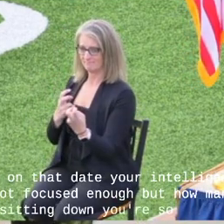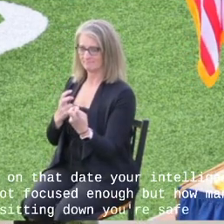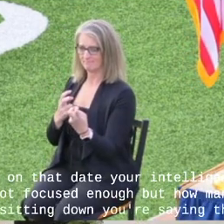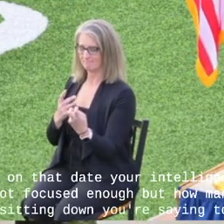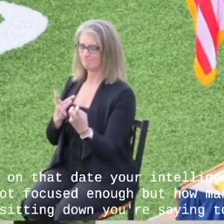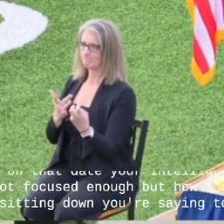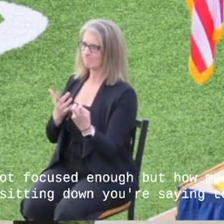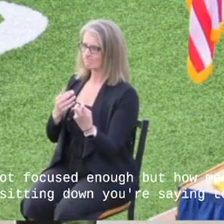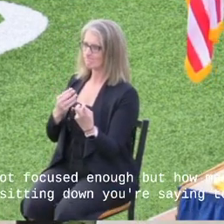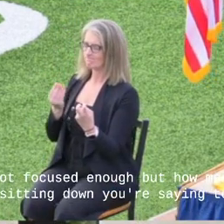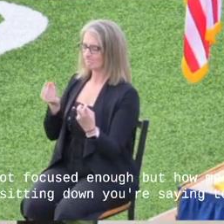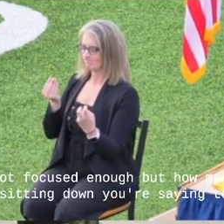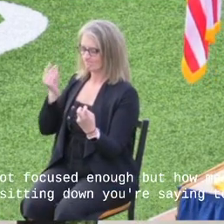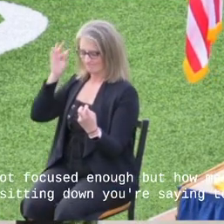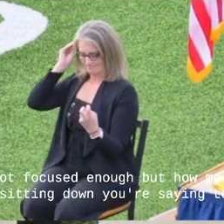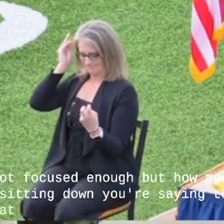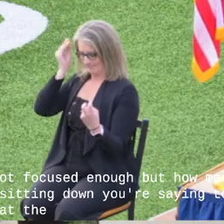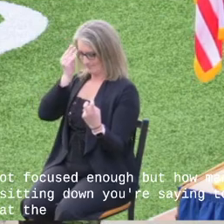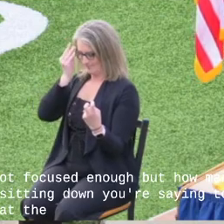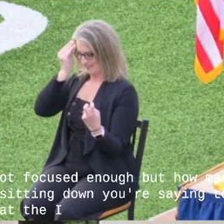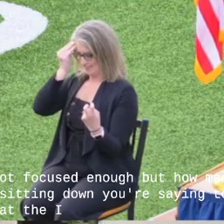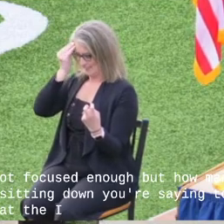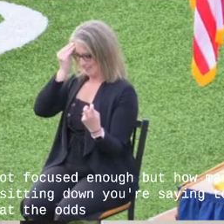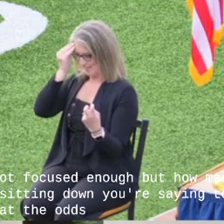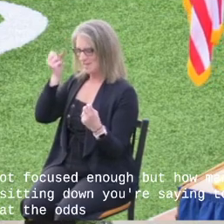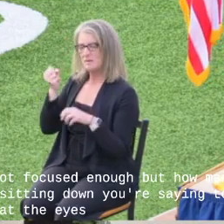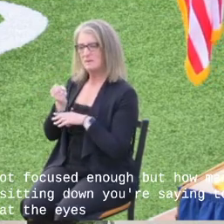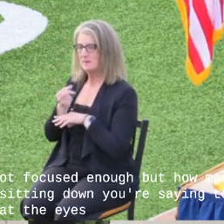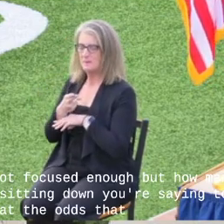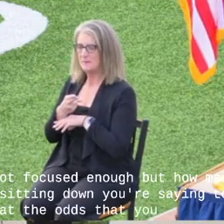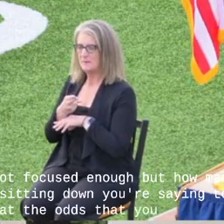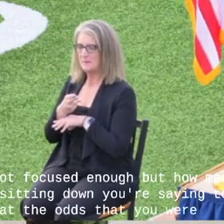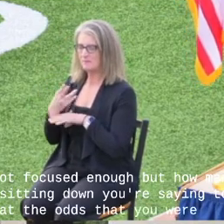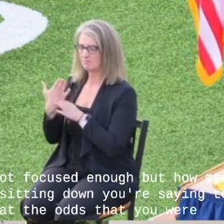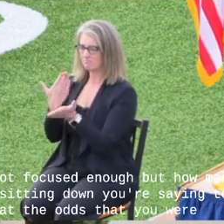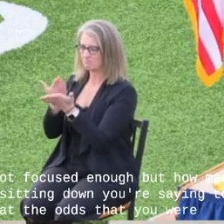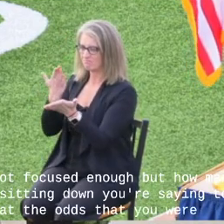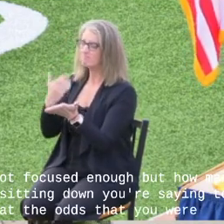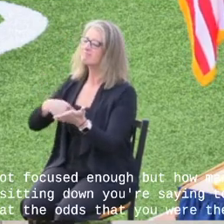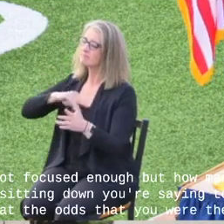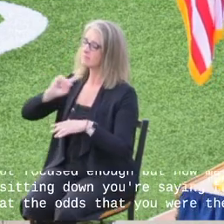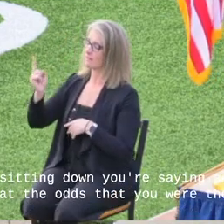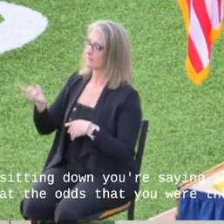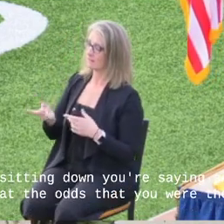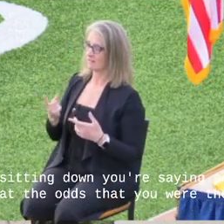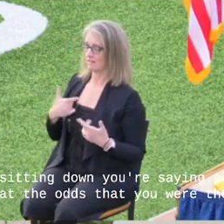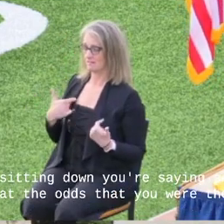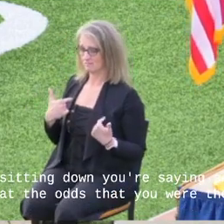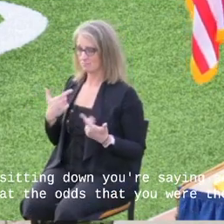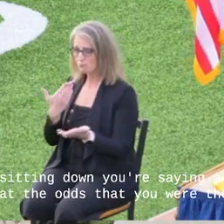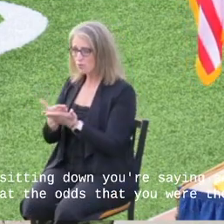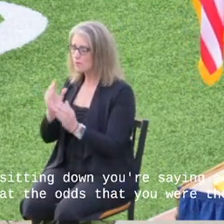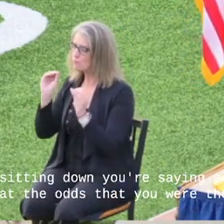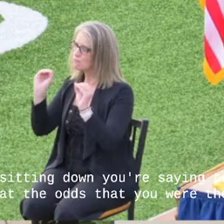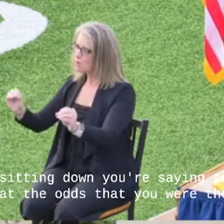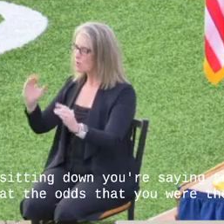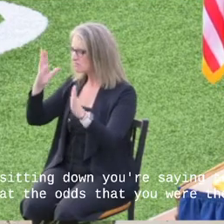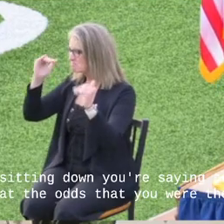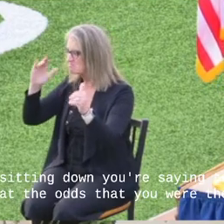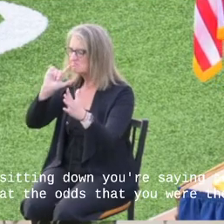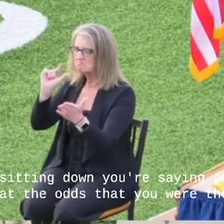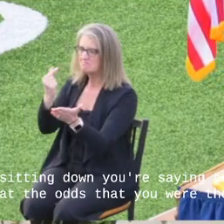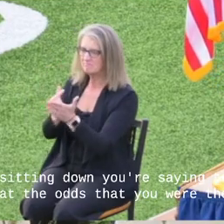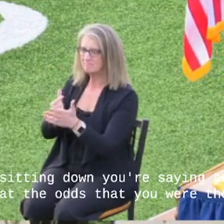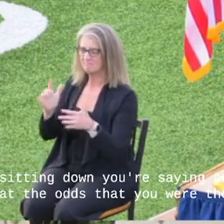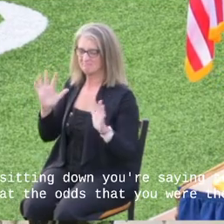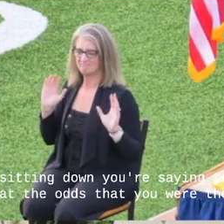saying to yourself, you beat the odds. That you were the underdog. Nobody expected you to